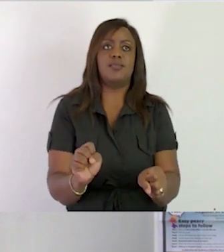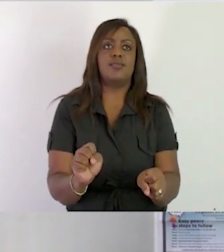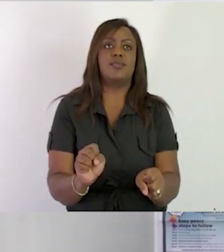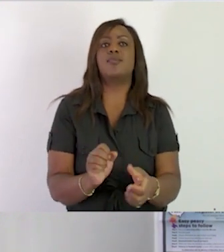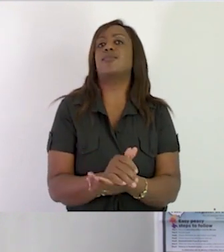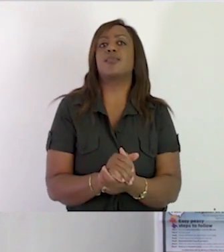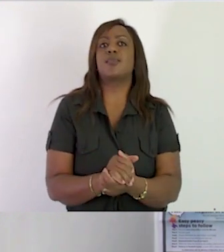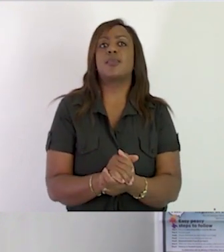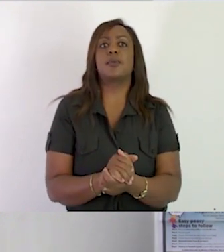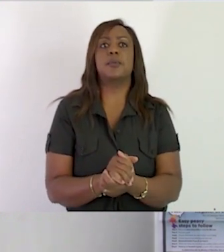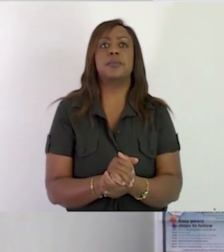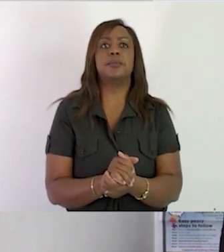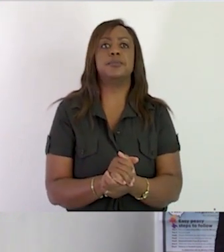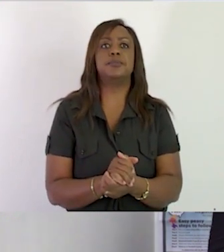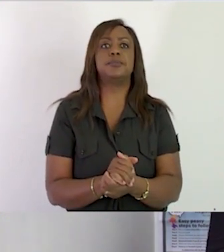fall pregnant.